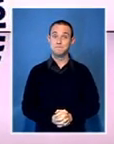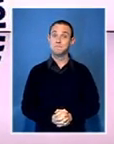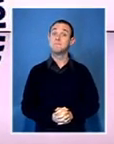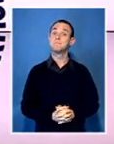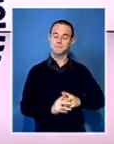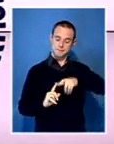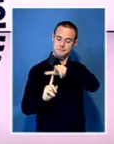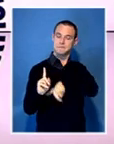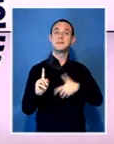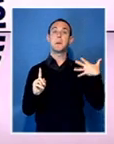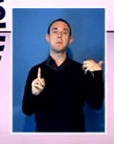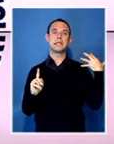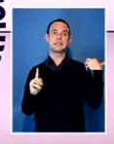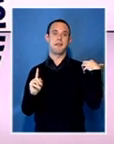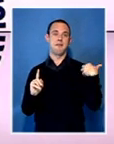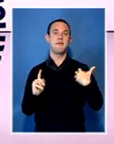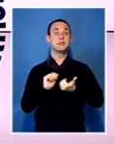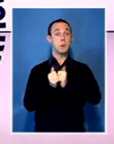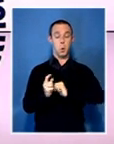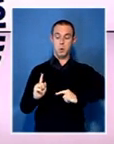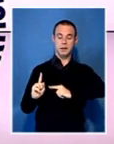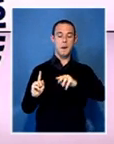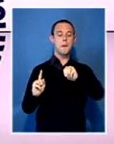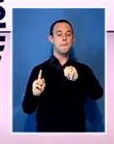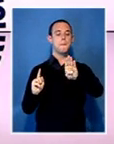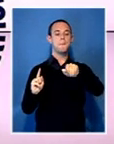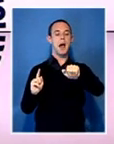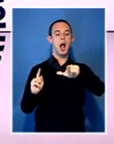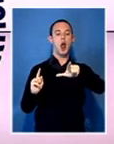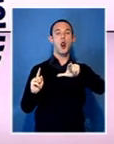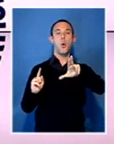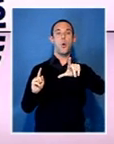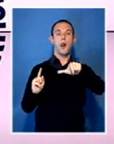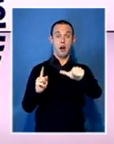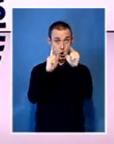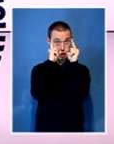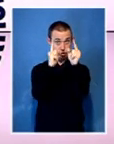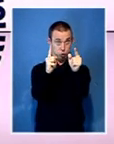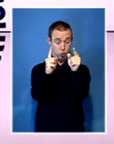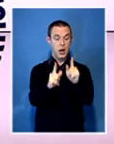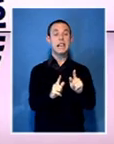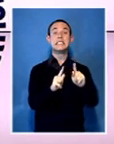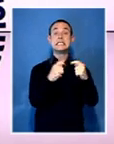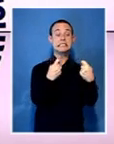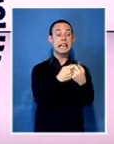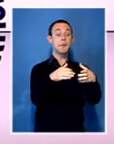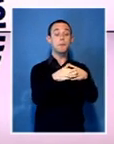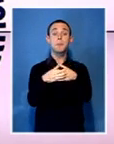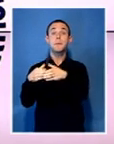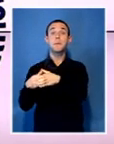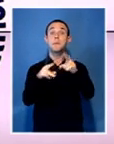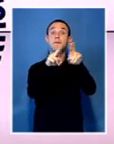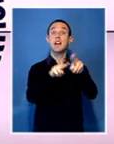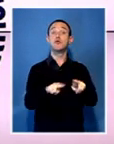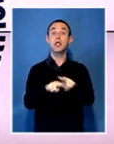Now, Sports Minister Fikile Mbalula issued a stern warning to sporting structures who do not comply with transformation requirements. Mbalula received